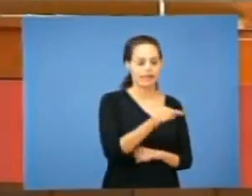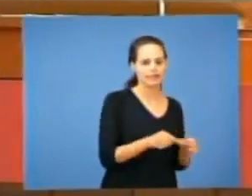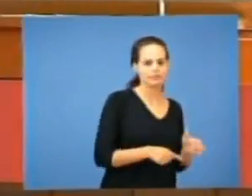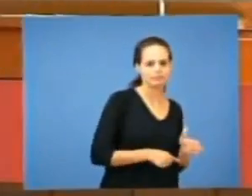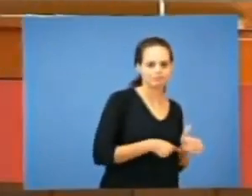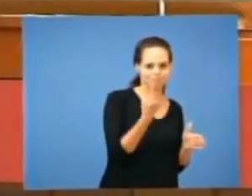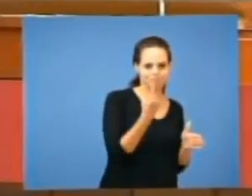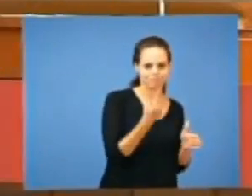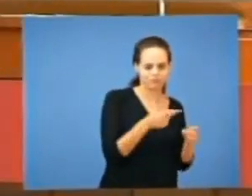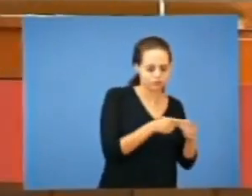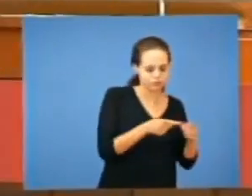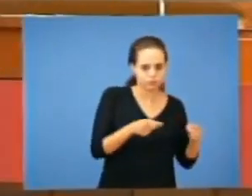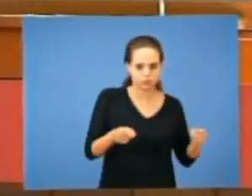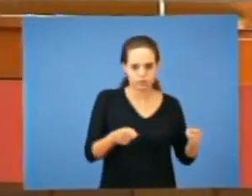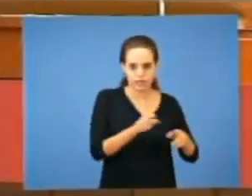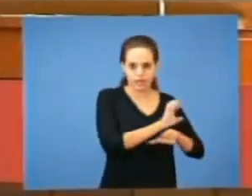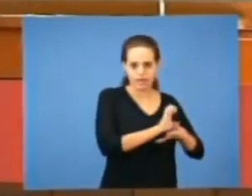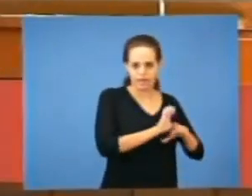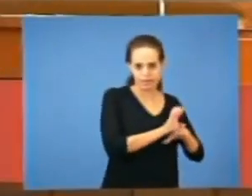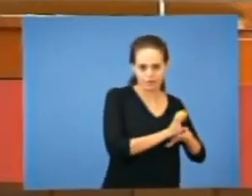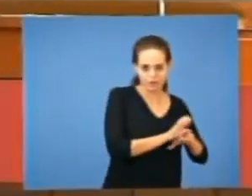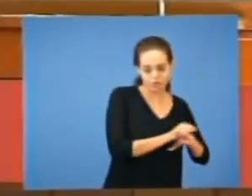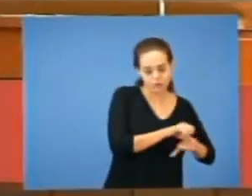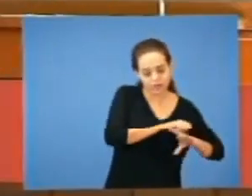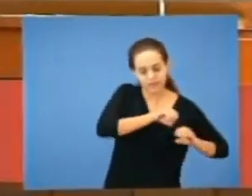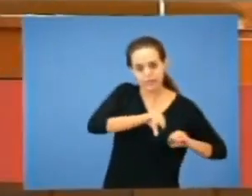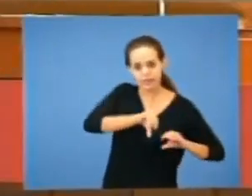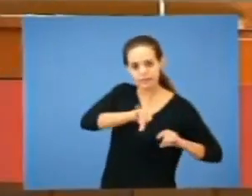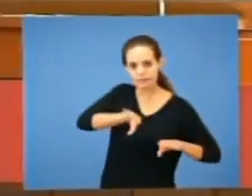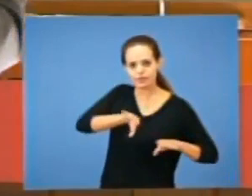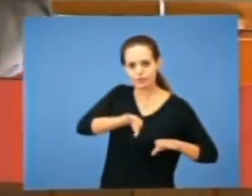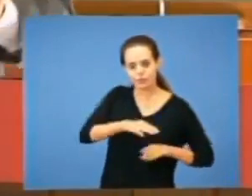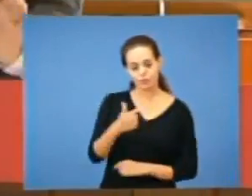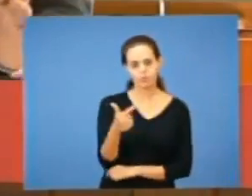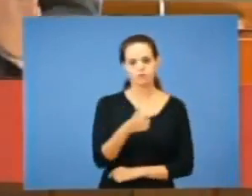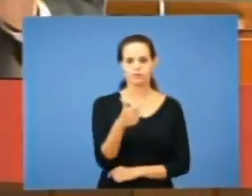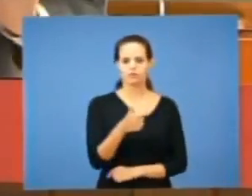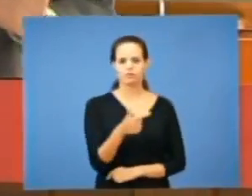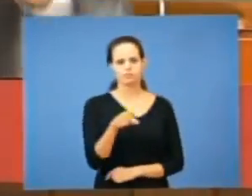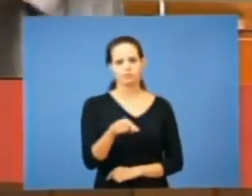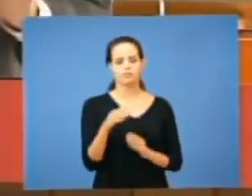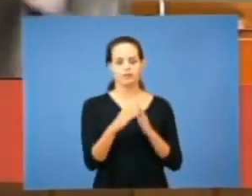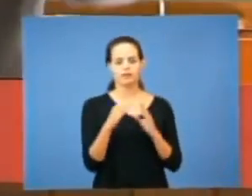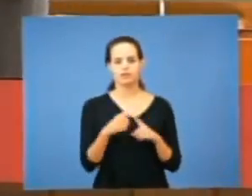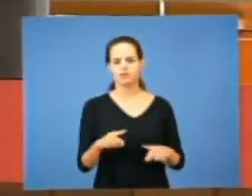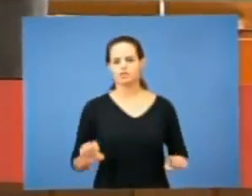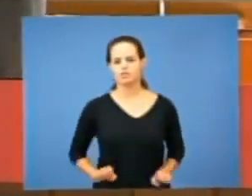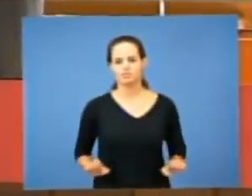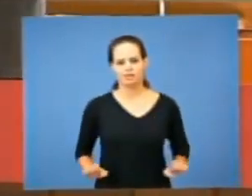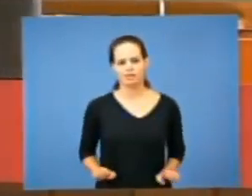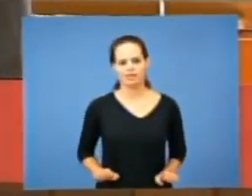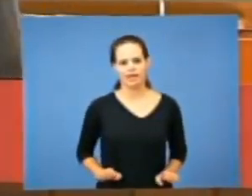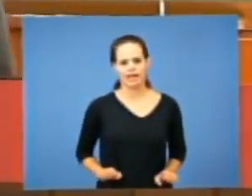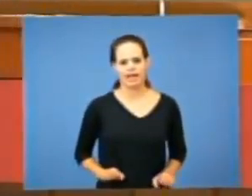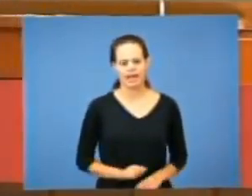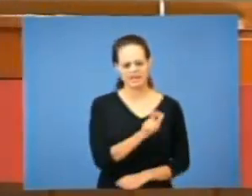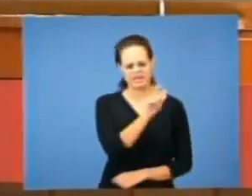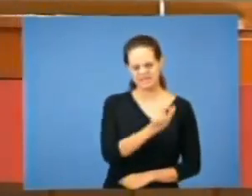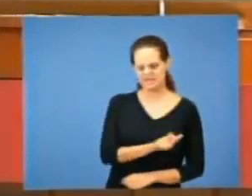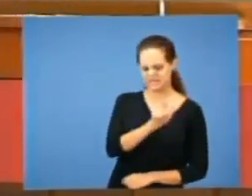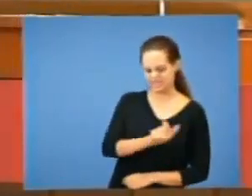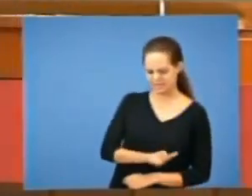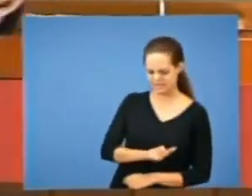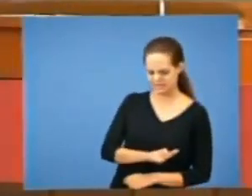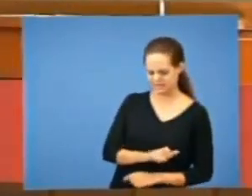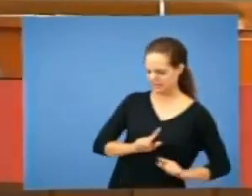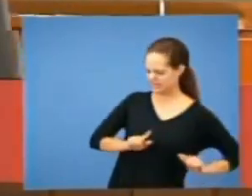in Ephesus. So the church dies in order to live. So that was the way in way it